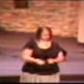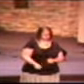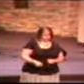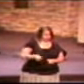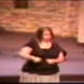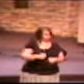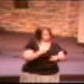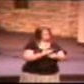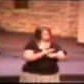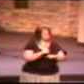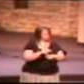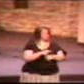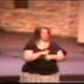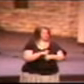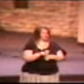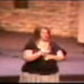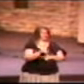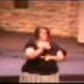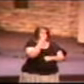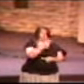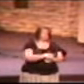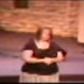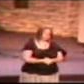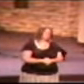and was blind.